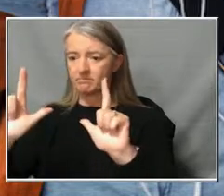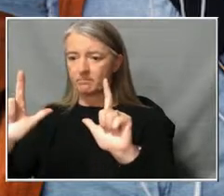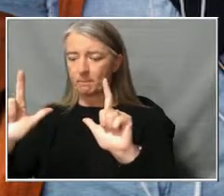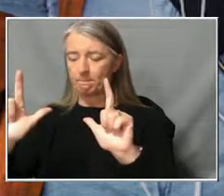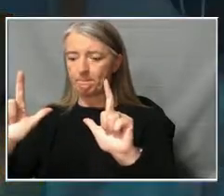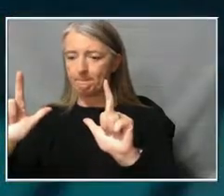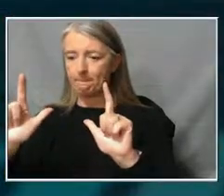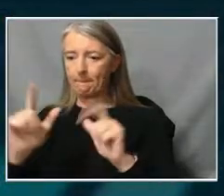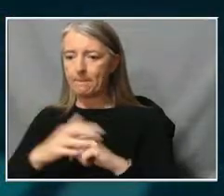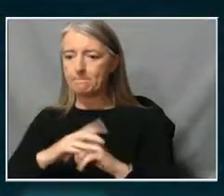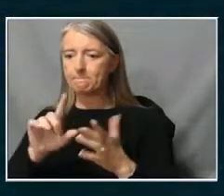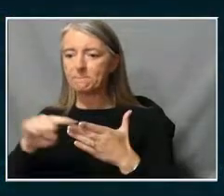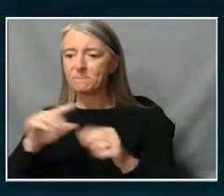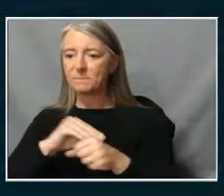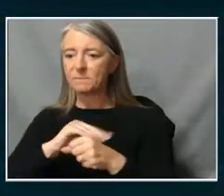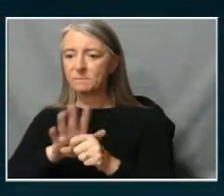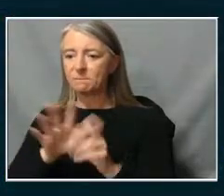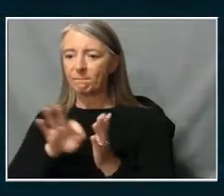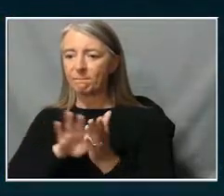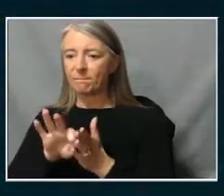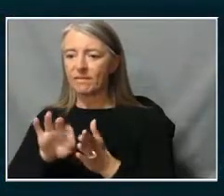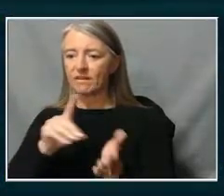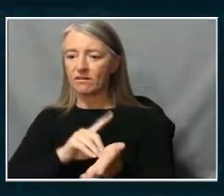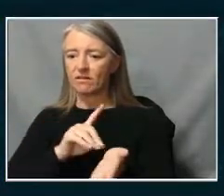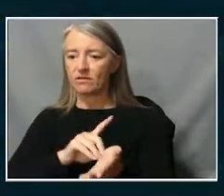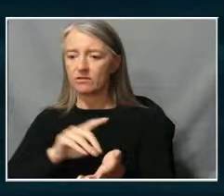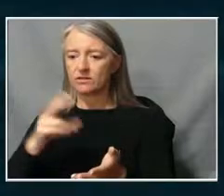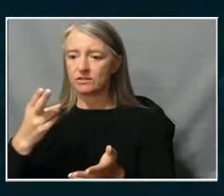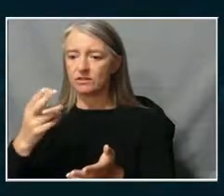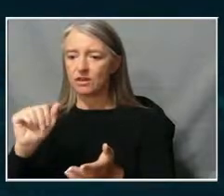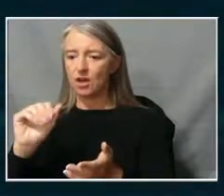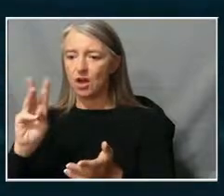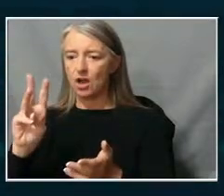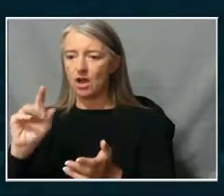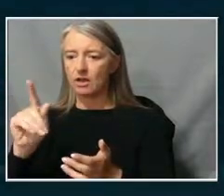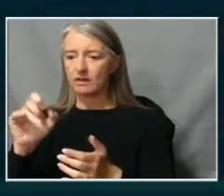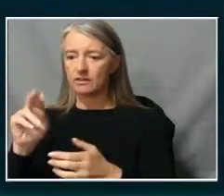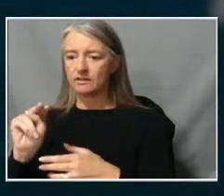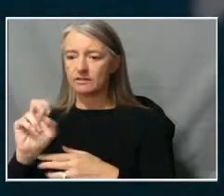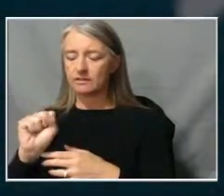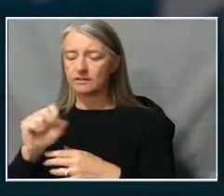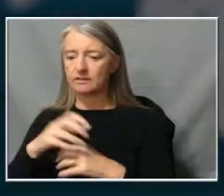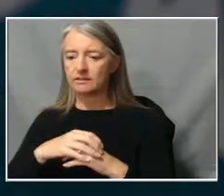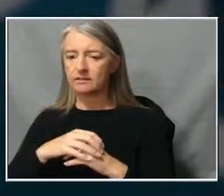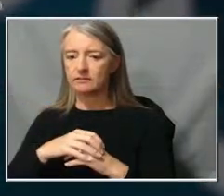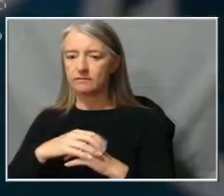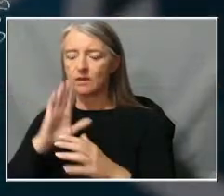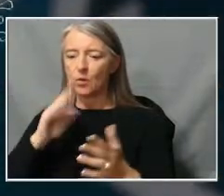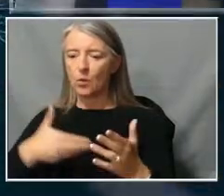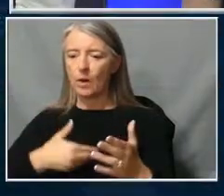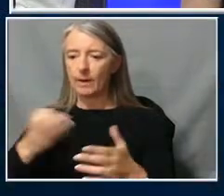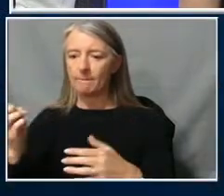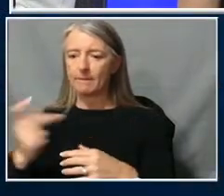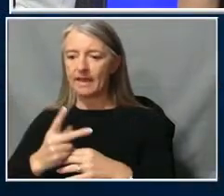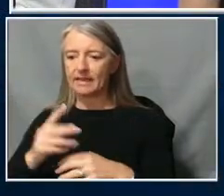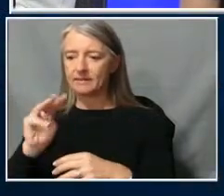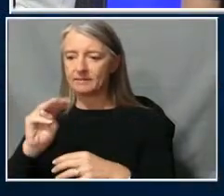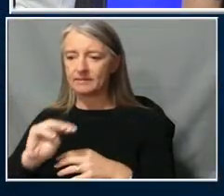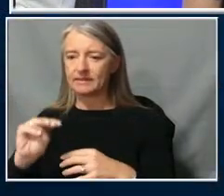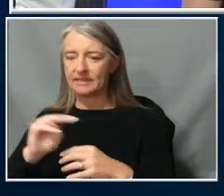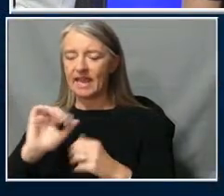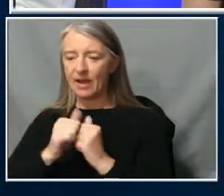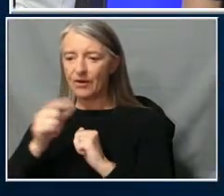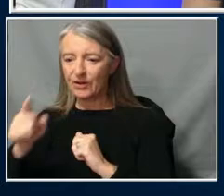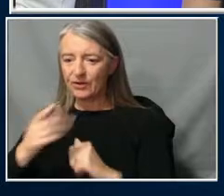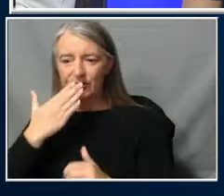get a quick check on our COVID count with Dr. Dana Hawkinson, Medical Director of Infection Prevention and Control. Welcome back on this Monday. How are you? Good,